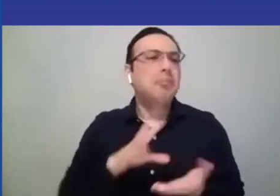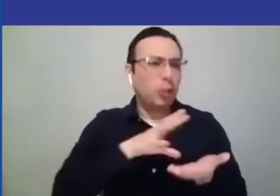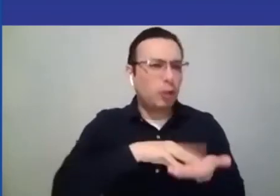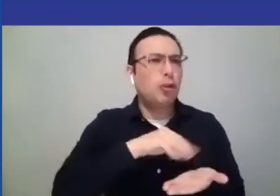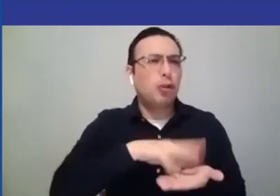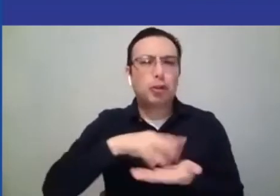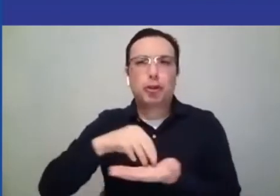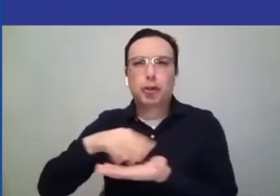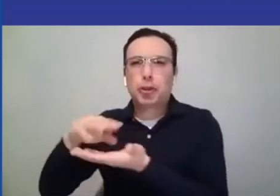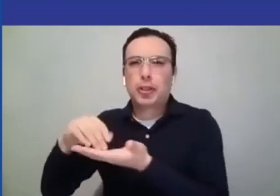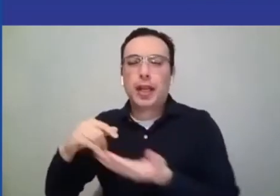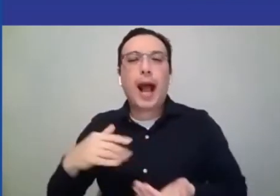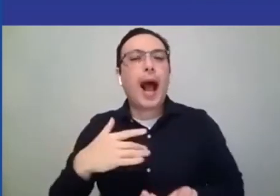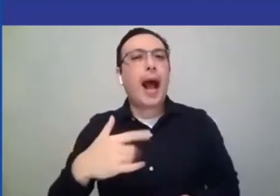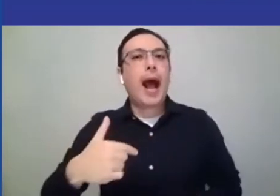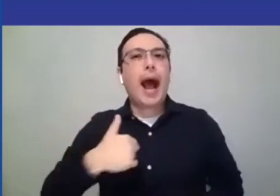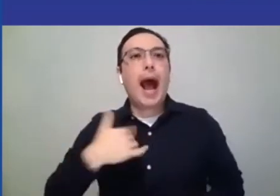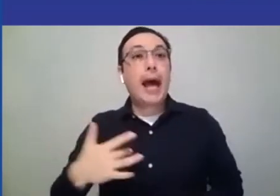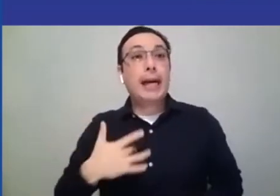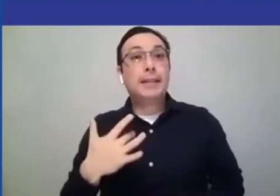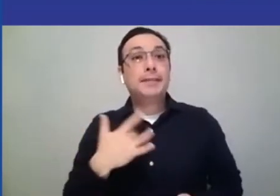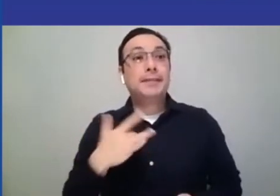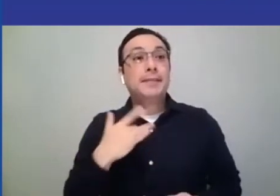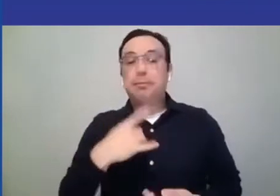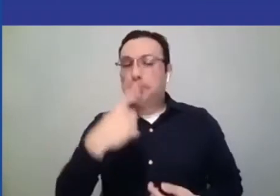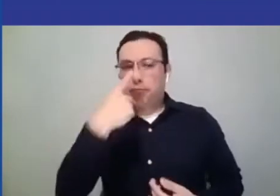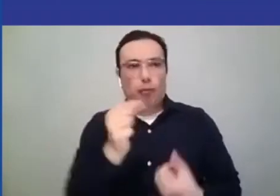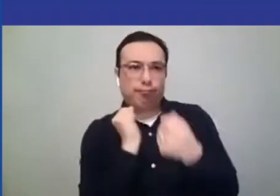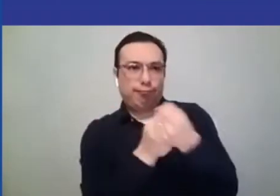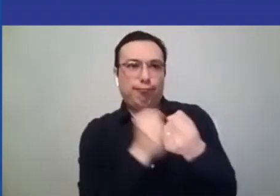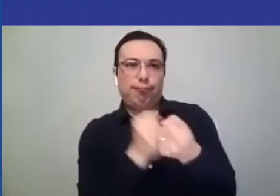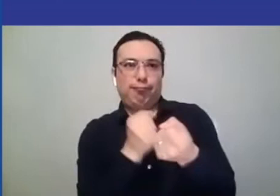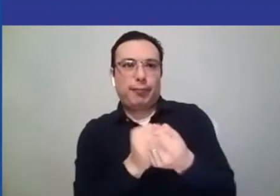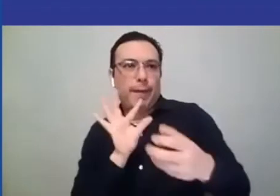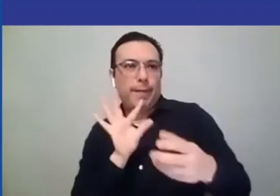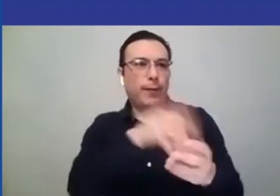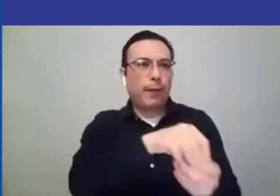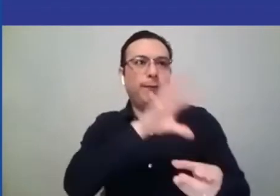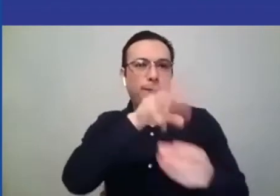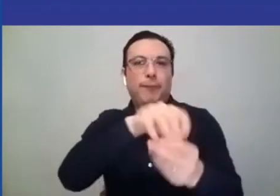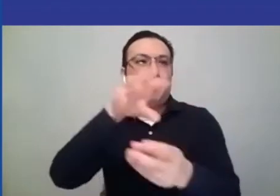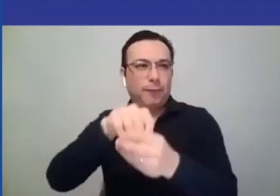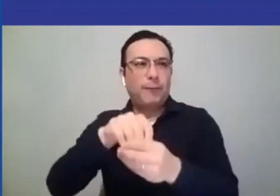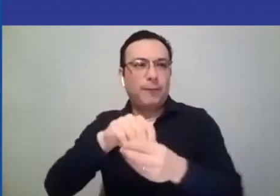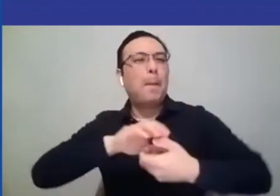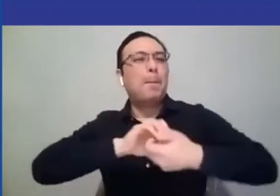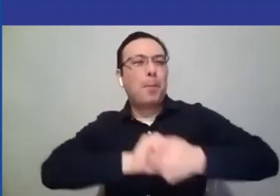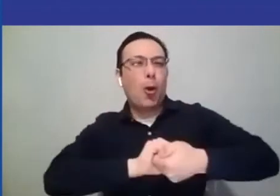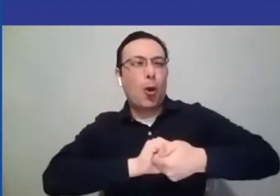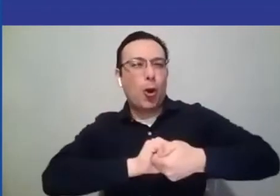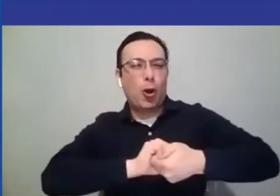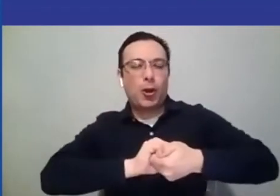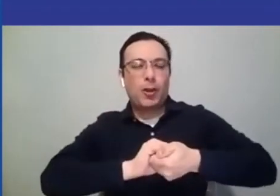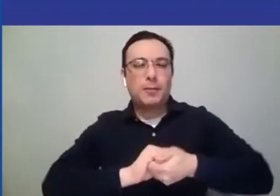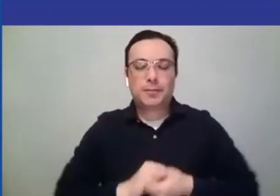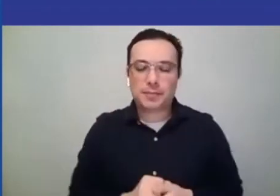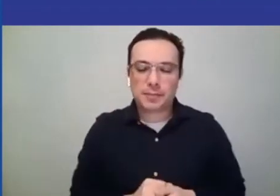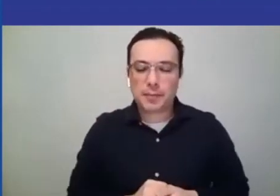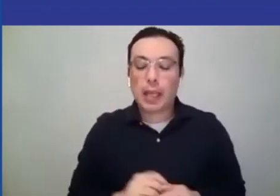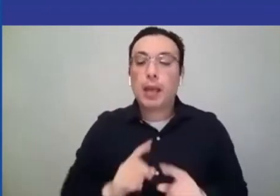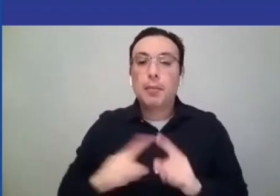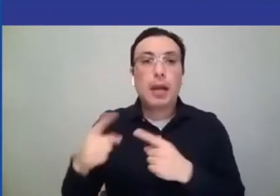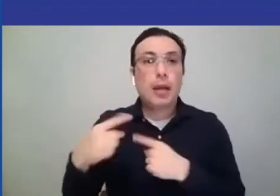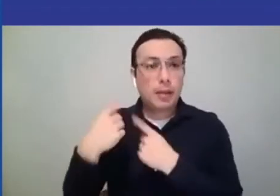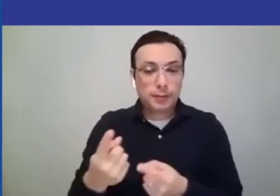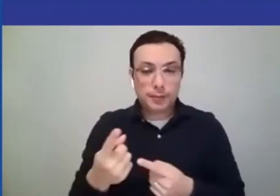consulting business or as a folklorist, but as I think of myself more as a partner. But I will speak, I've worked over the years